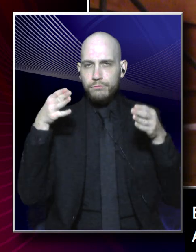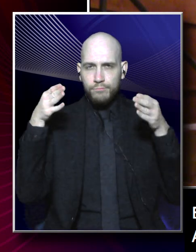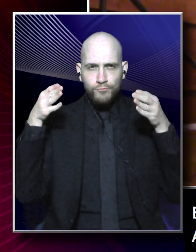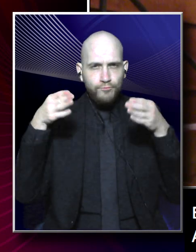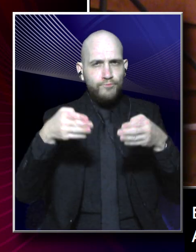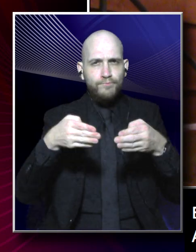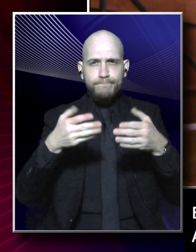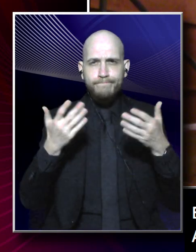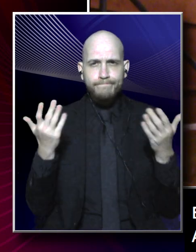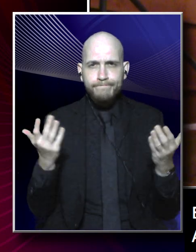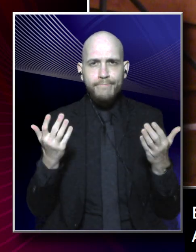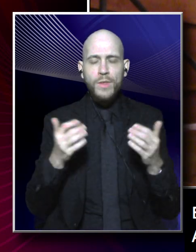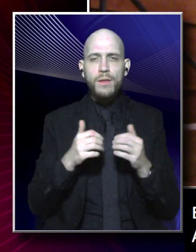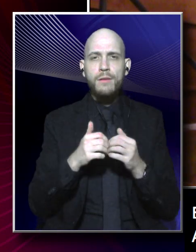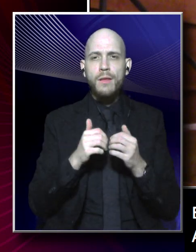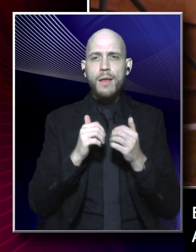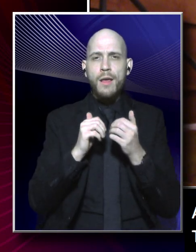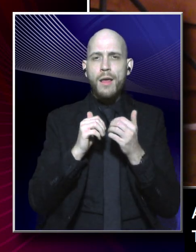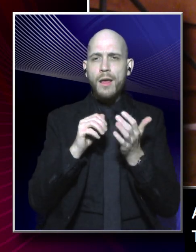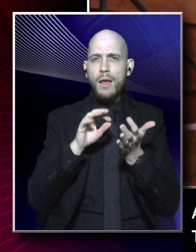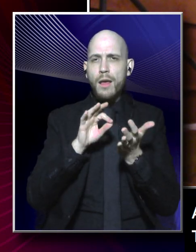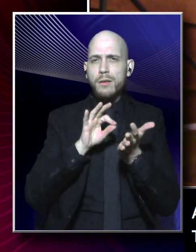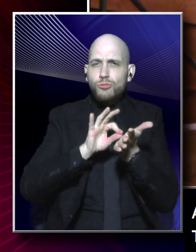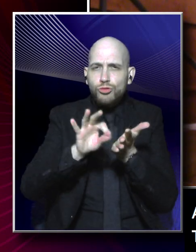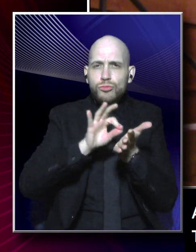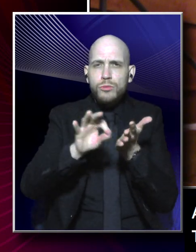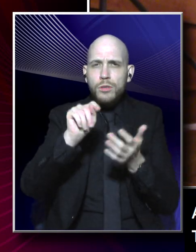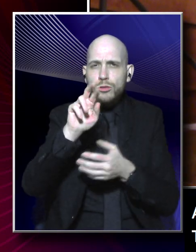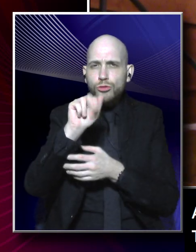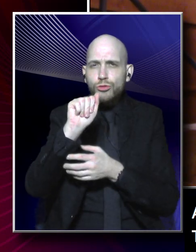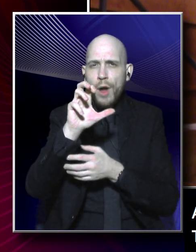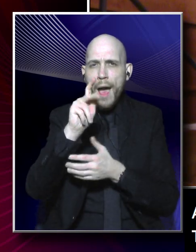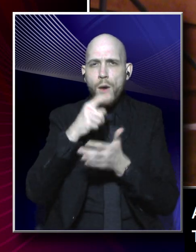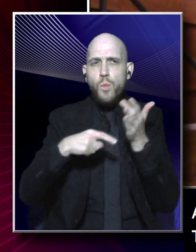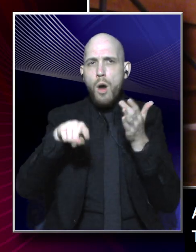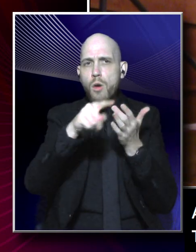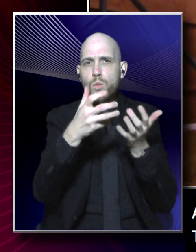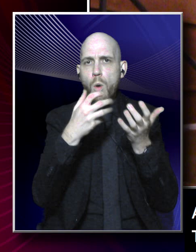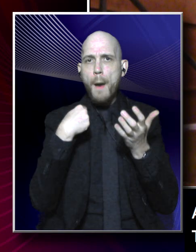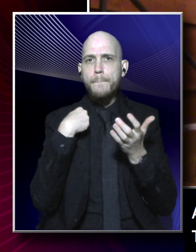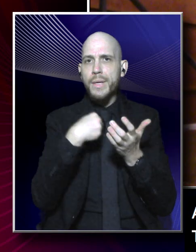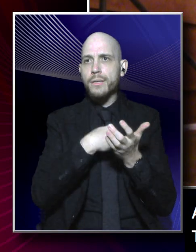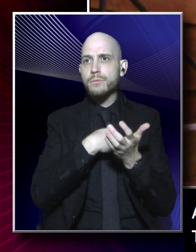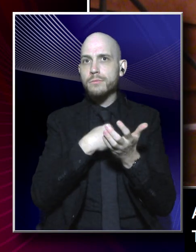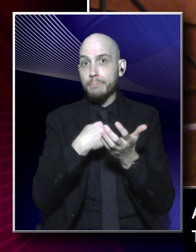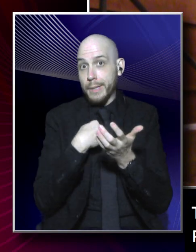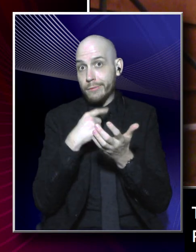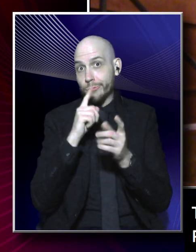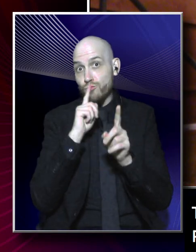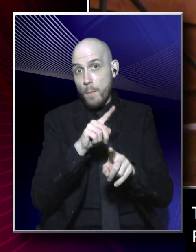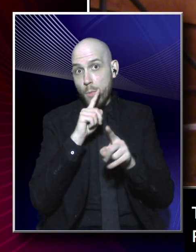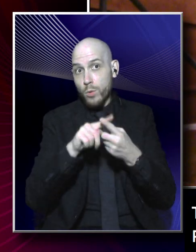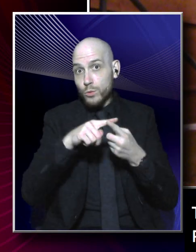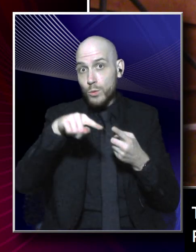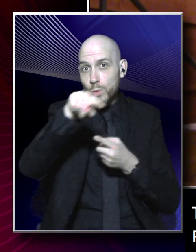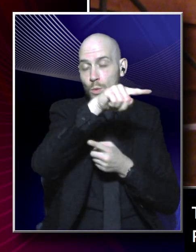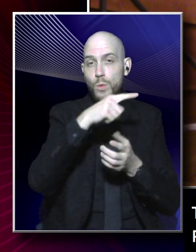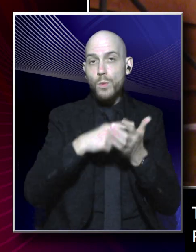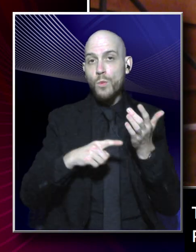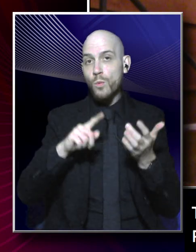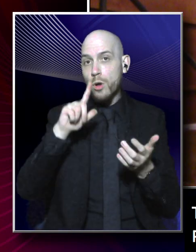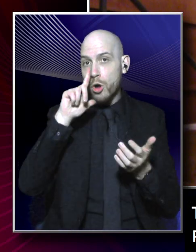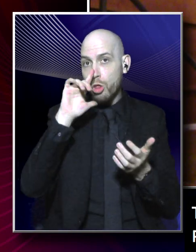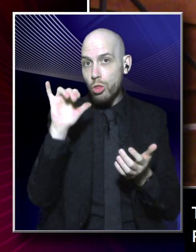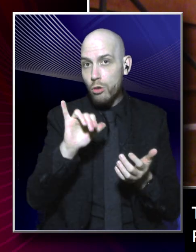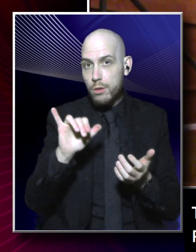tracking how that's going to look, what you would like for me to report to you, what you want it to look like, and what's going